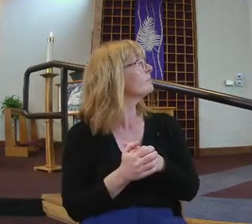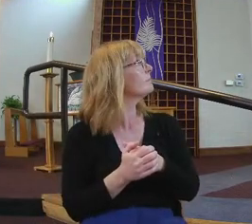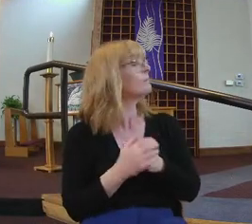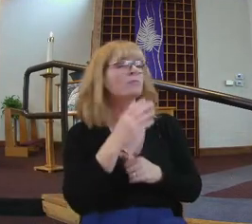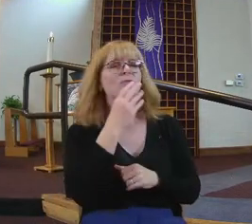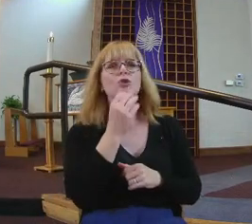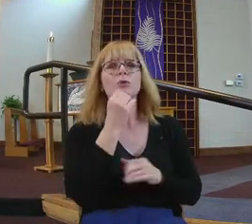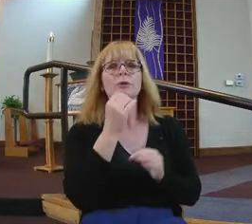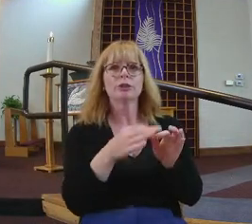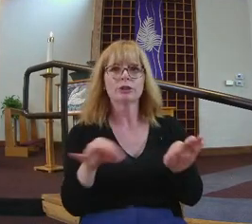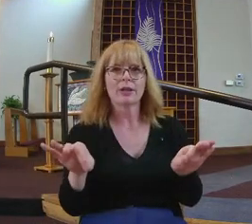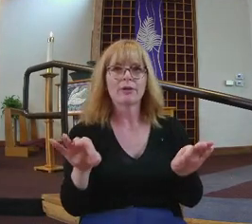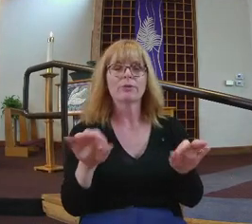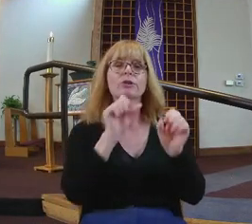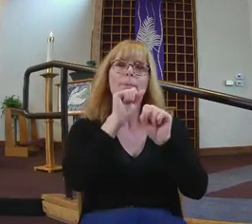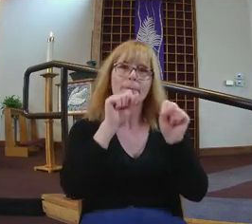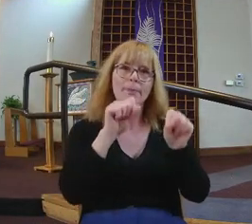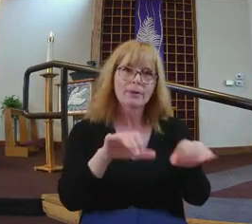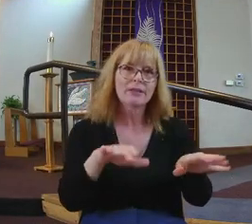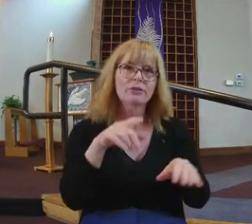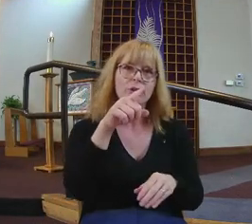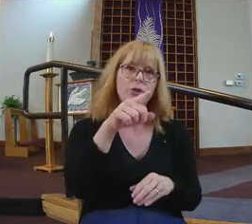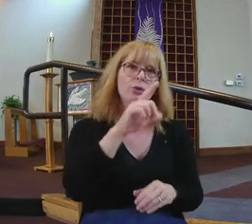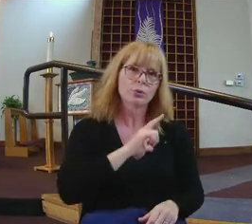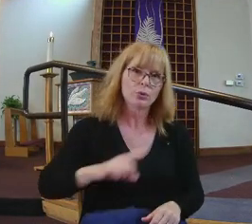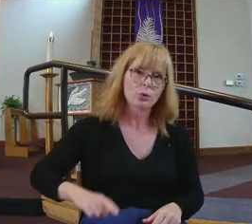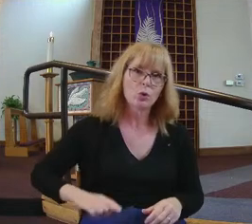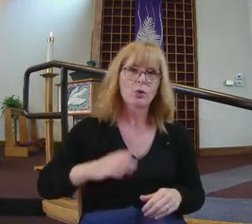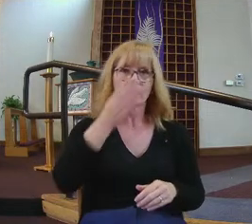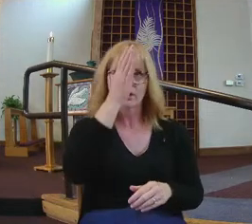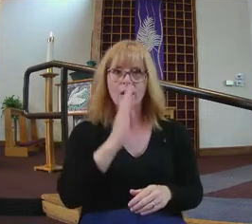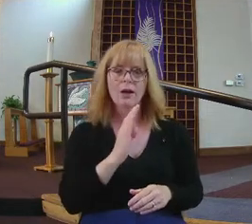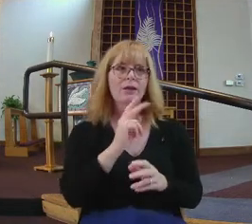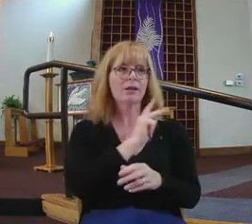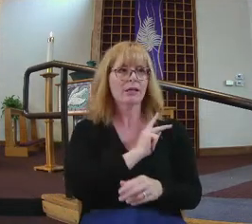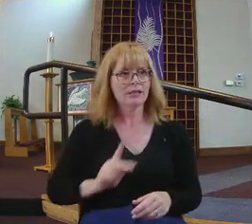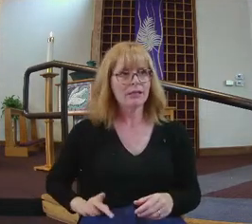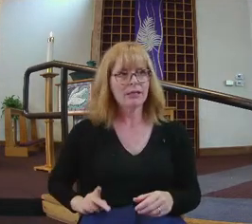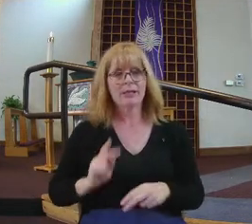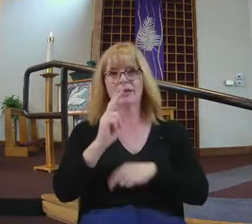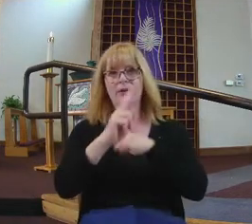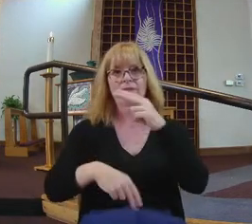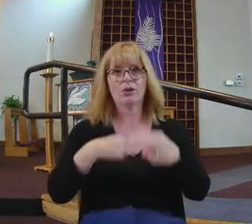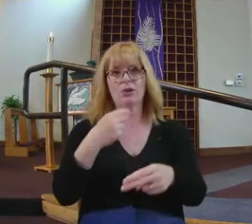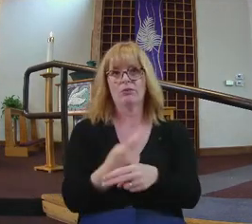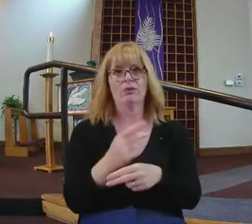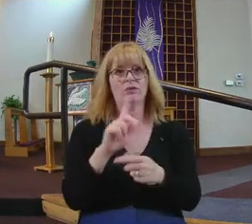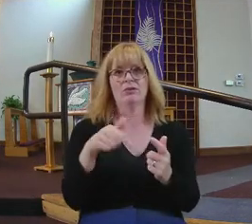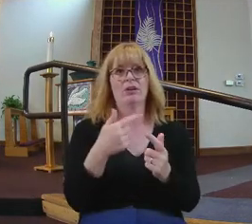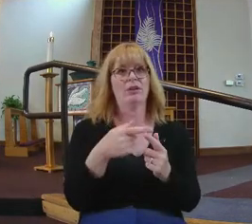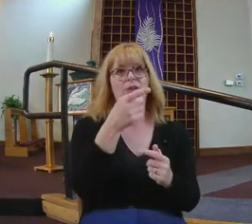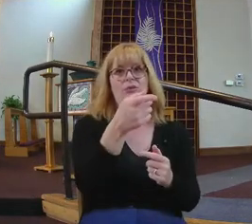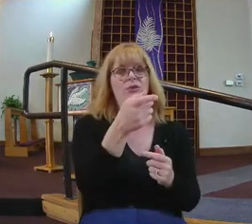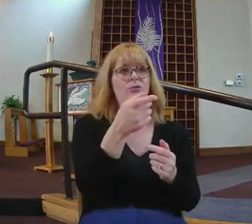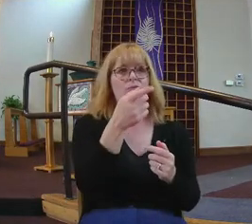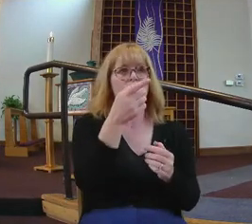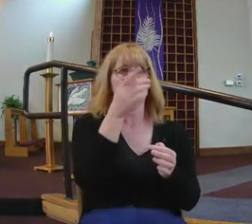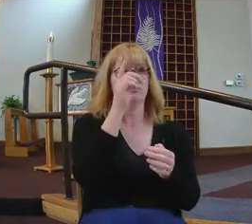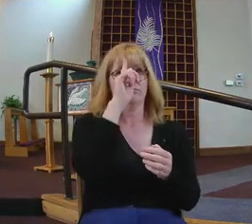haolam. Blessed are you, Lord God, King of the universe. And just fill in at a